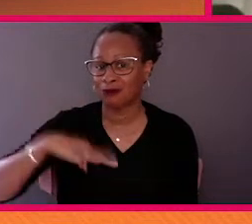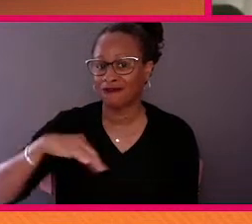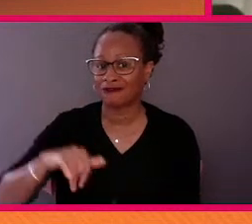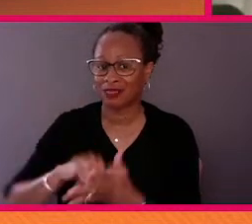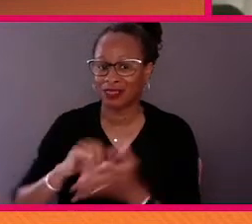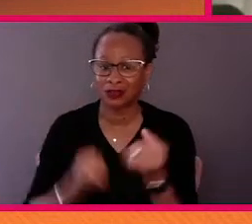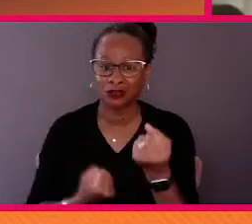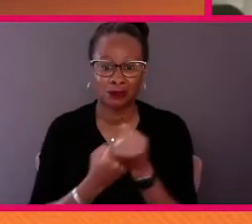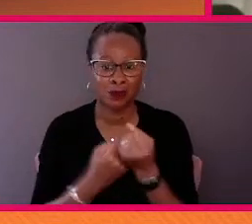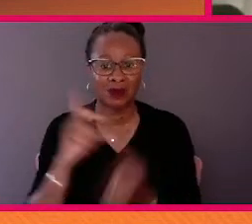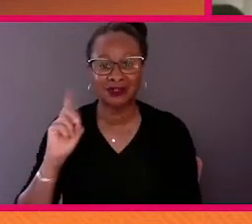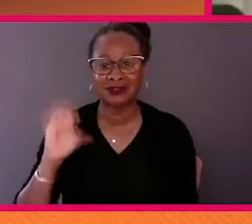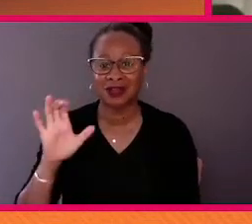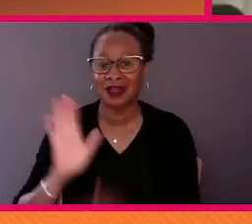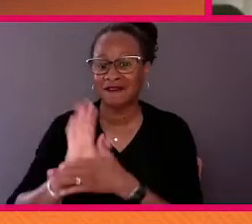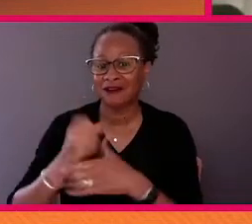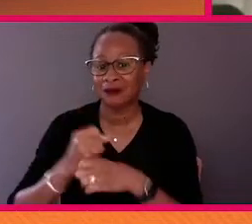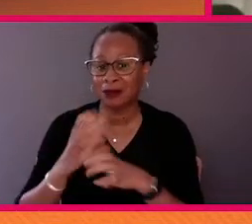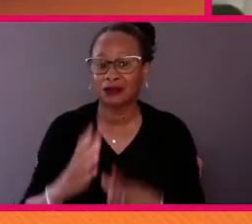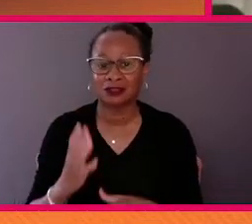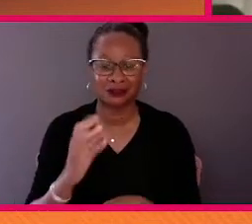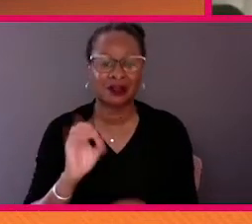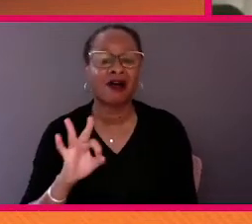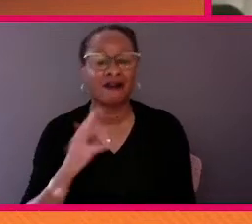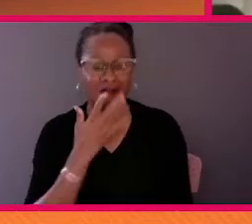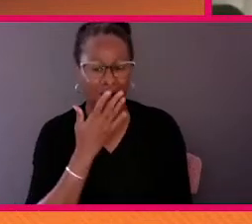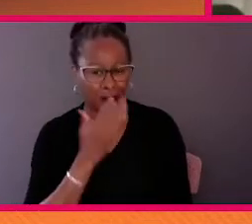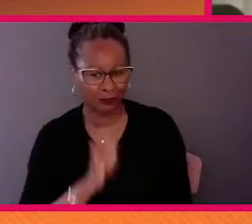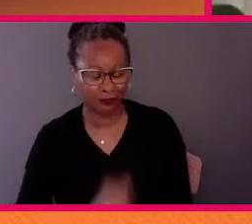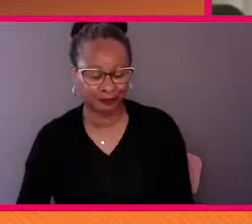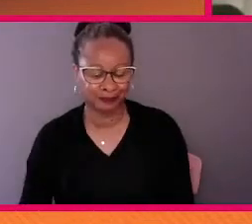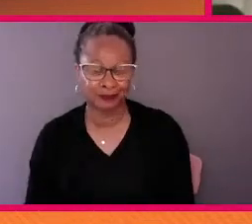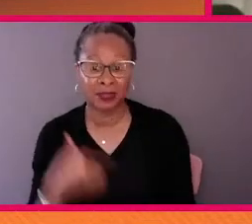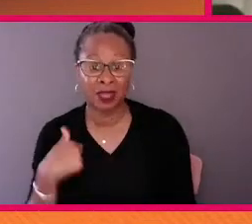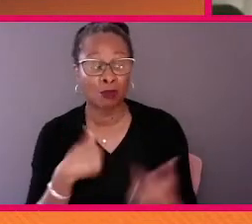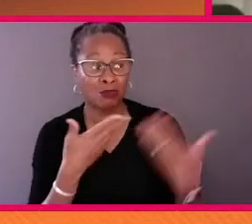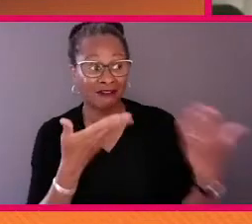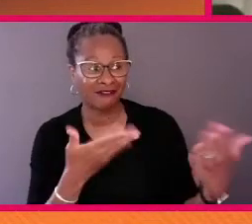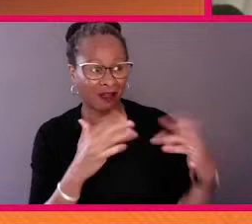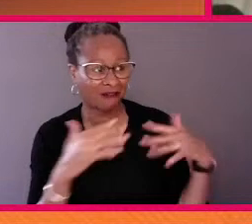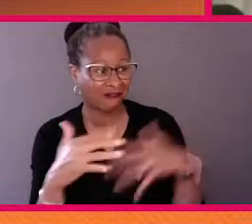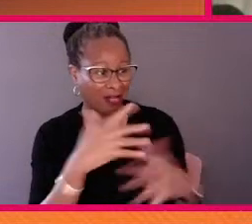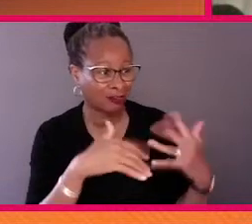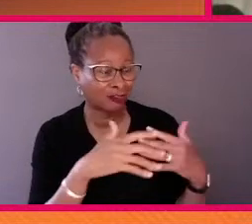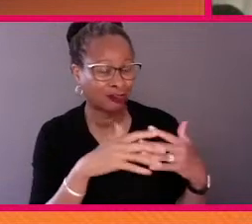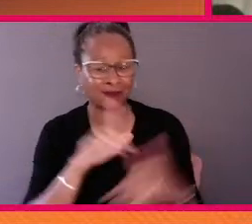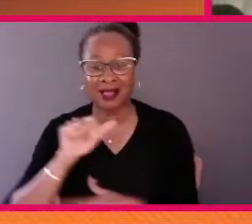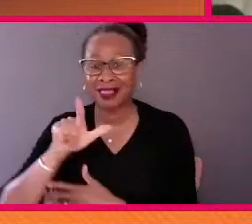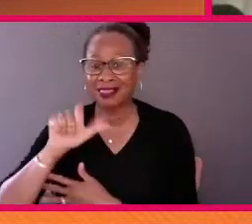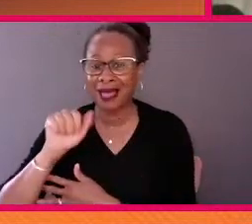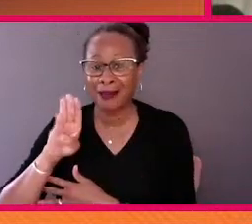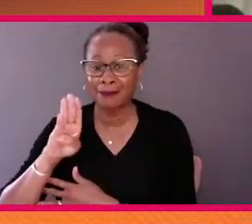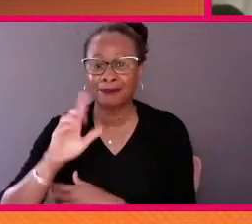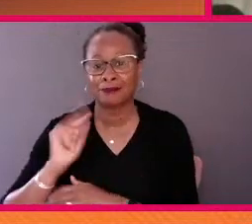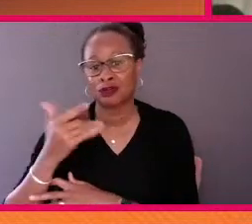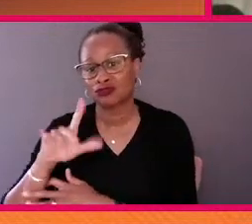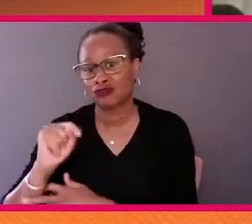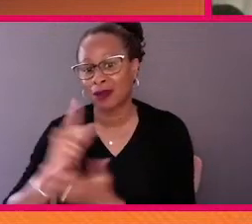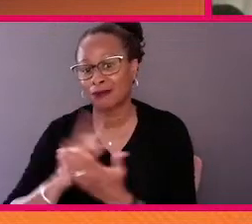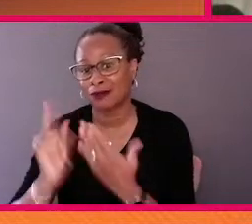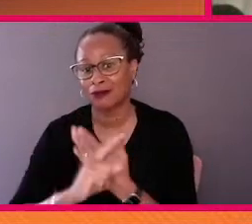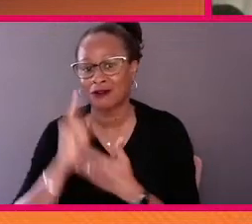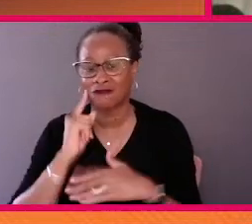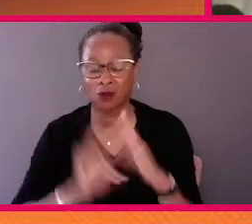documentary filmmakers of color. We provide fellowships, labs, and grant programs for emerging and